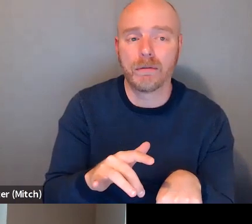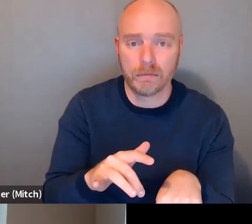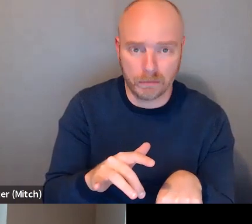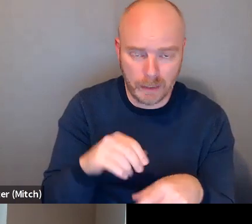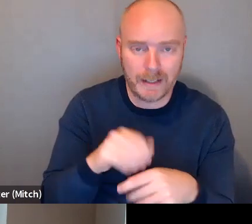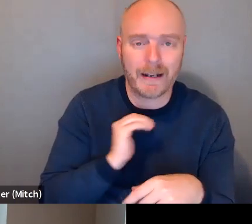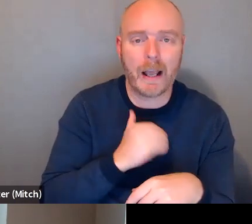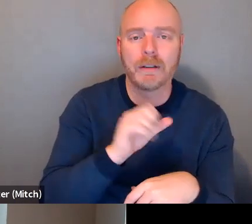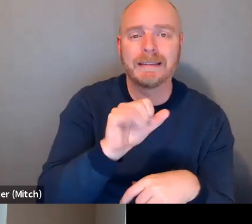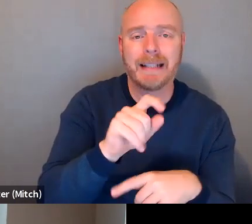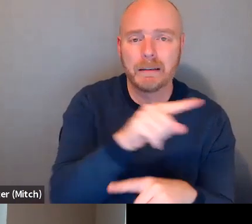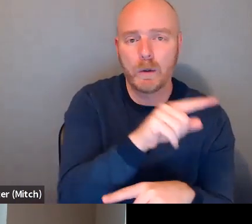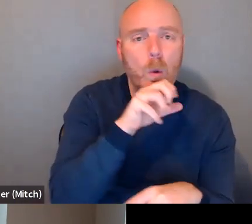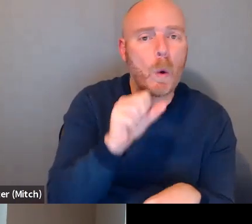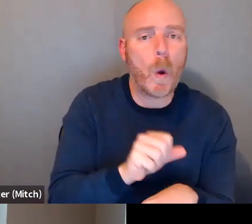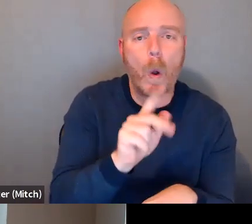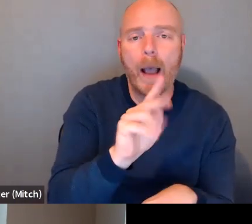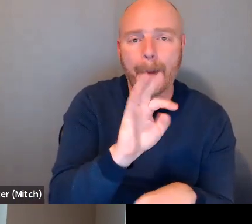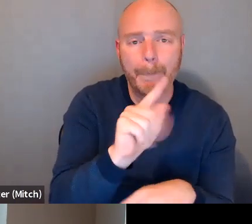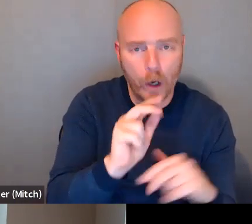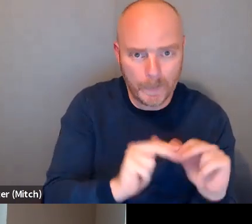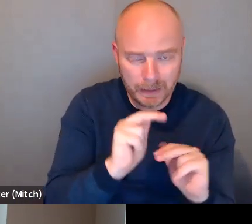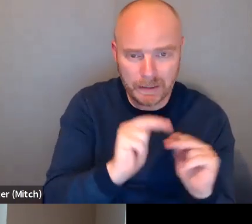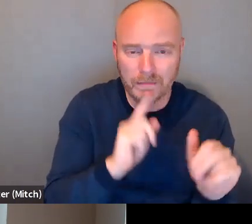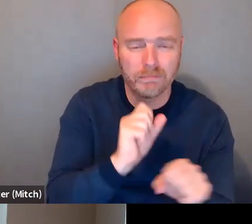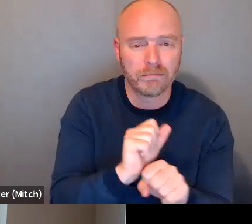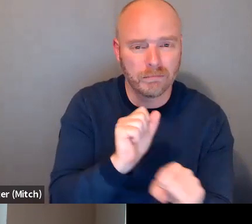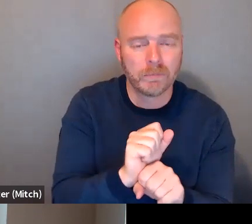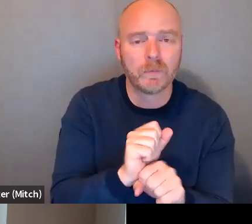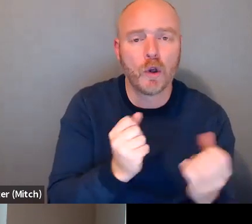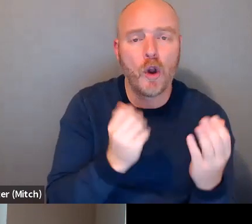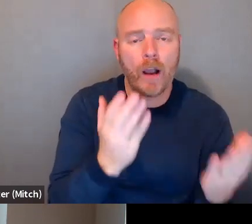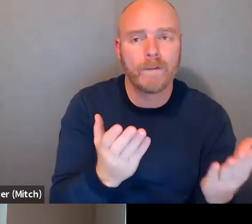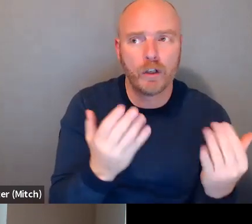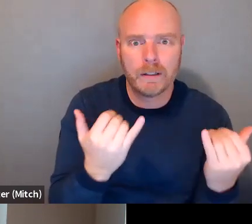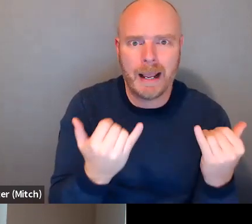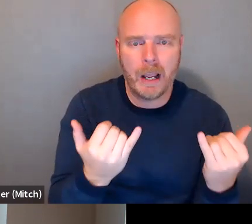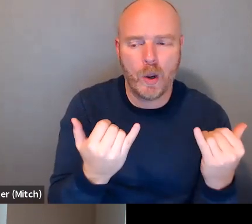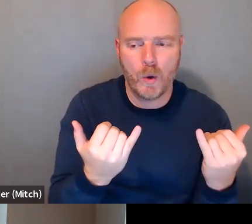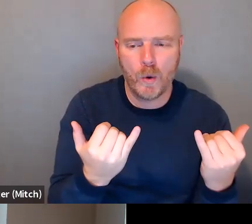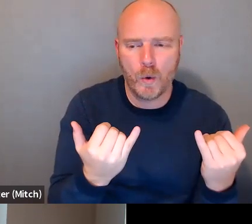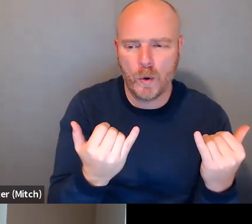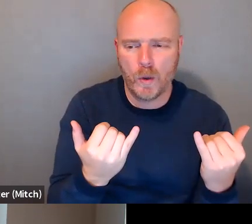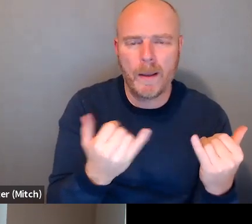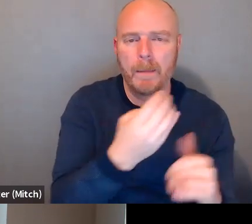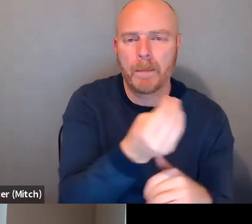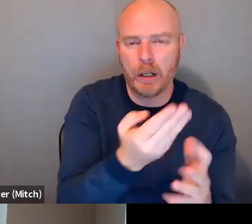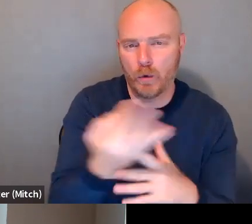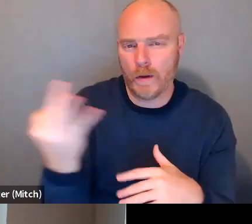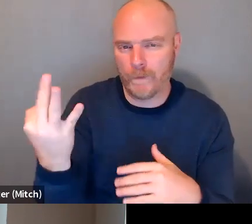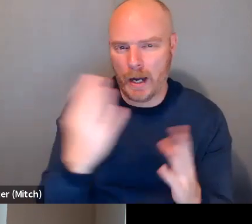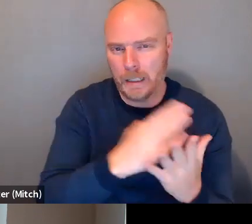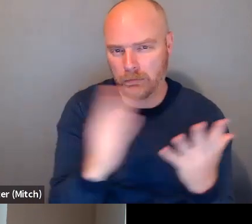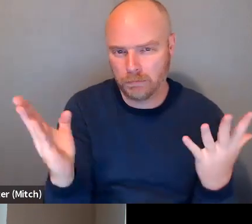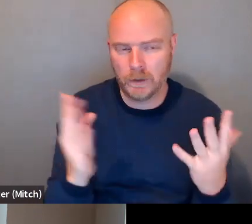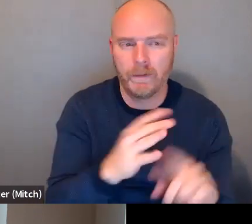our site out at the old Kmart building. That's actually offered now. We're back to Monday through Friday hours for